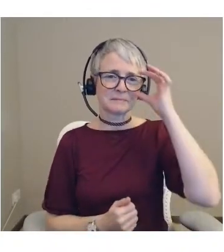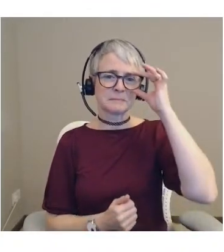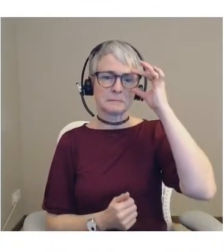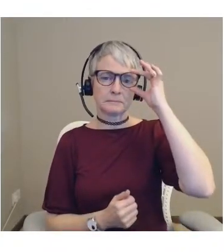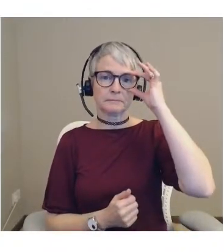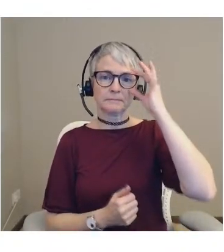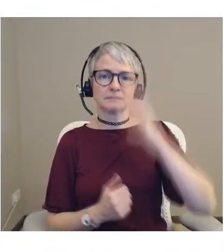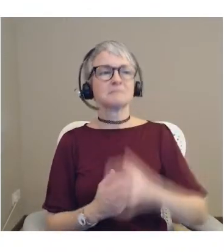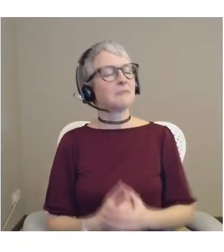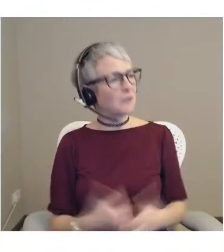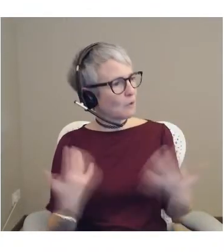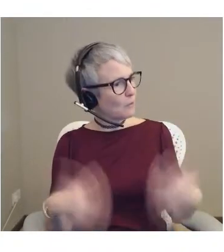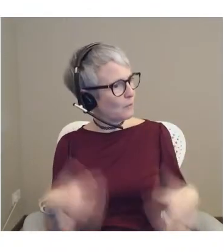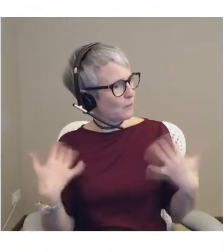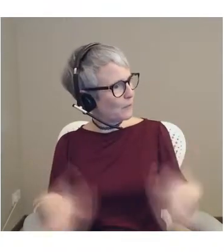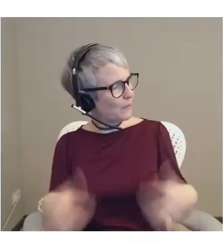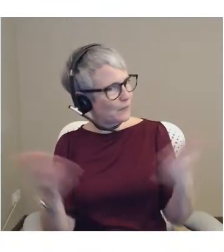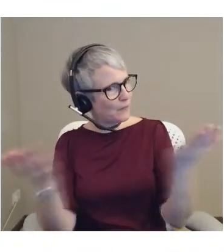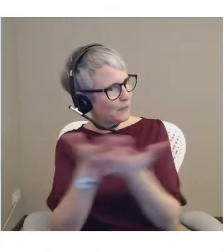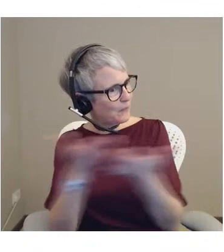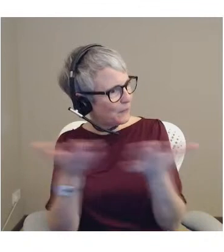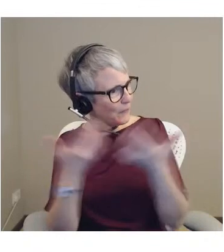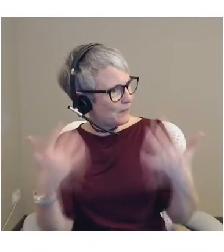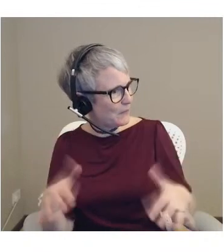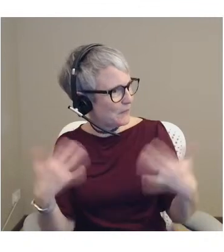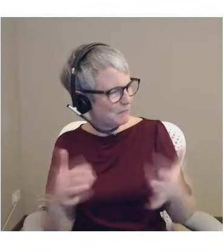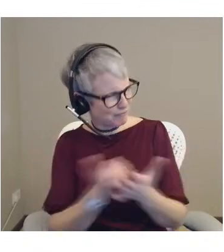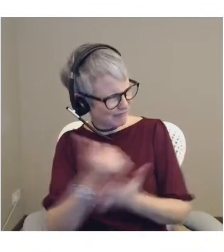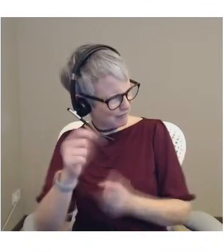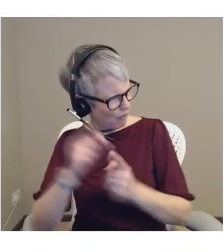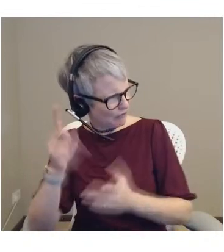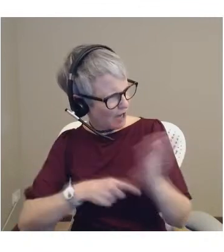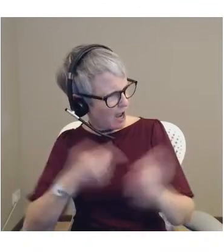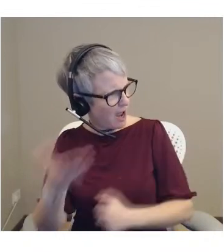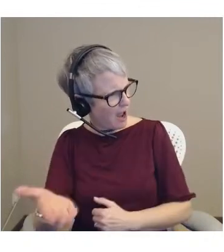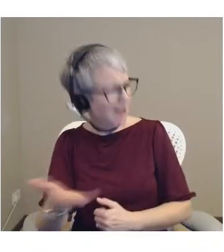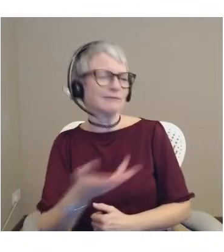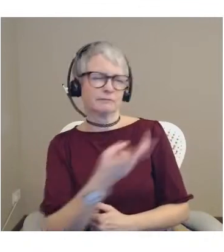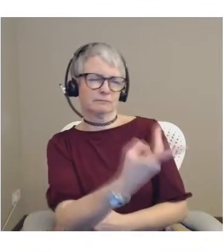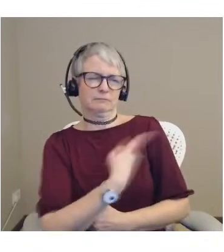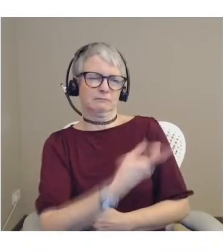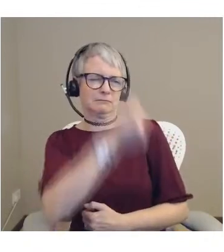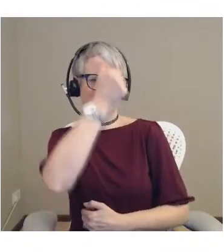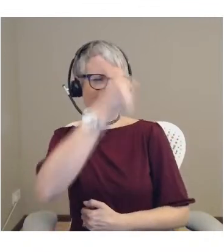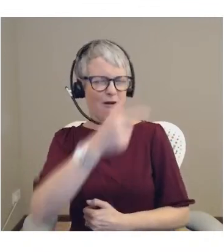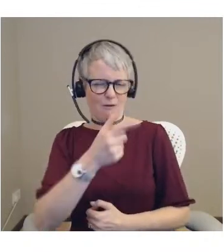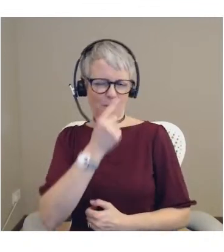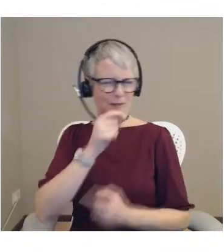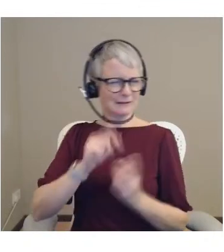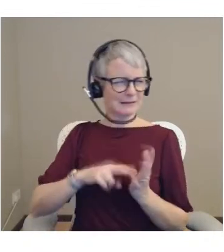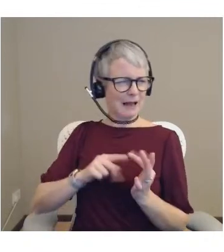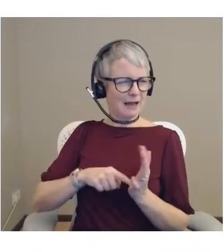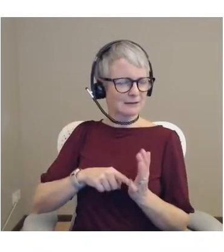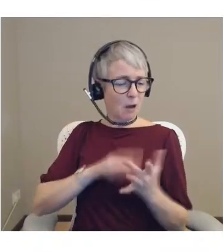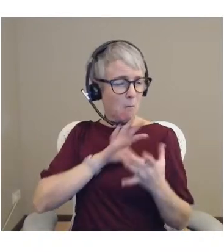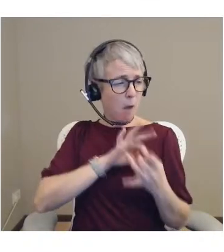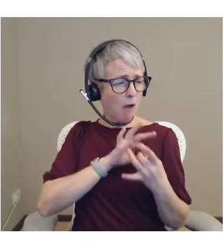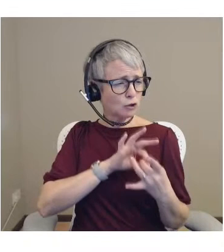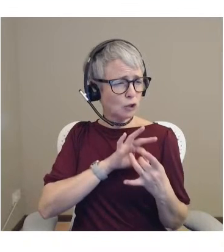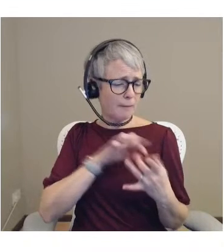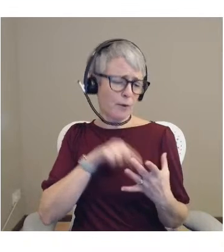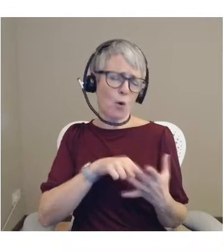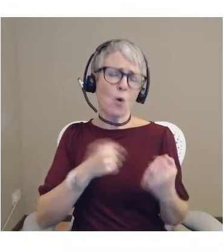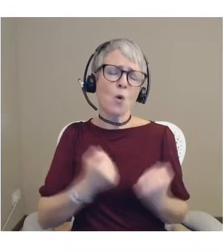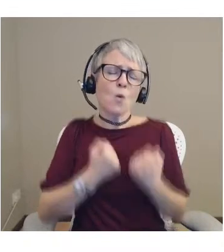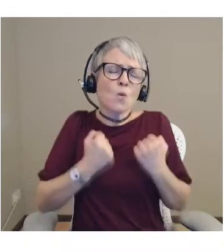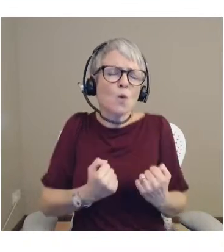What a great discussion that was, wasn't it? I mean, what a brilliant project as well. I mean, we both know from inside with AbilityNet that partnership working was so dynamic. I mean,